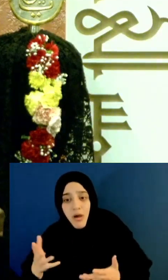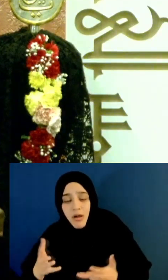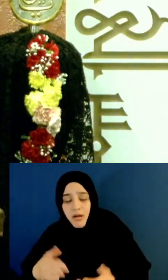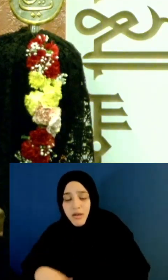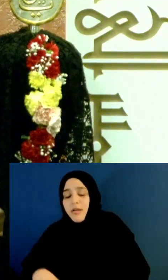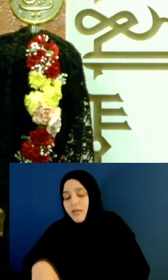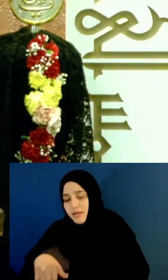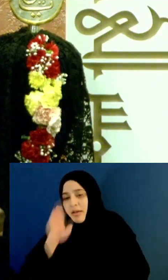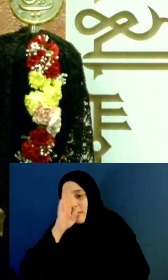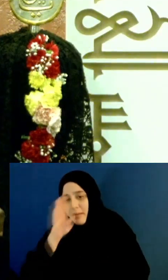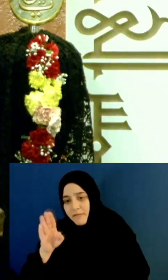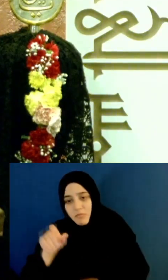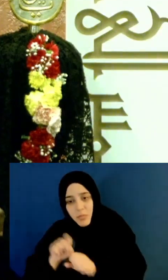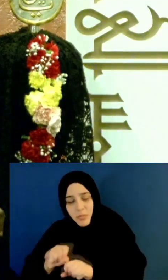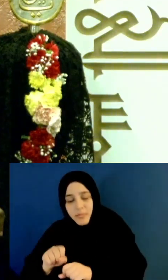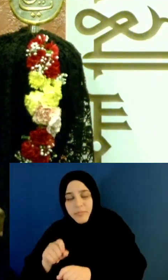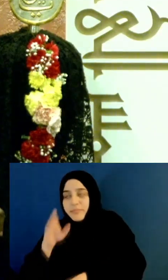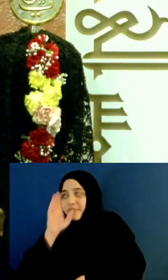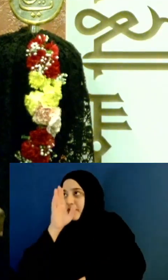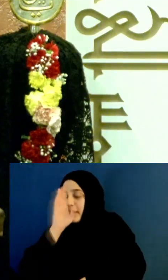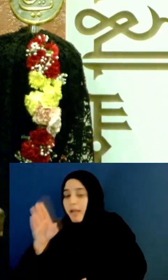Allahumma salli ala Muhammad wa ala Muhammad.